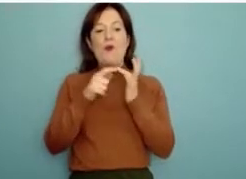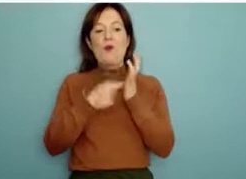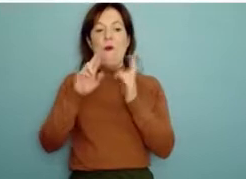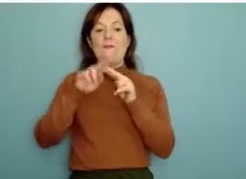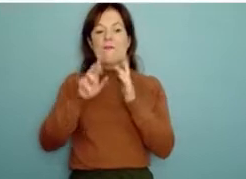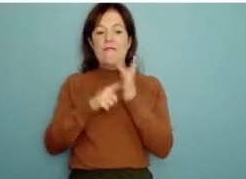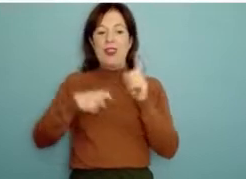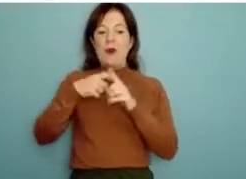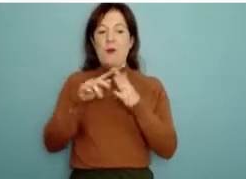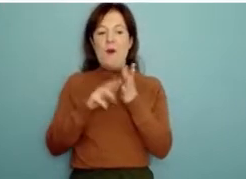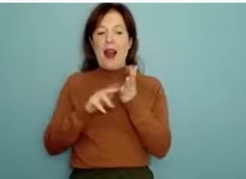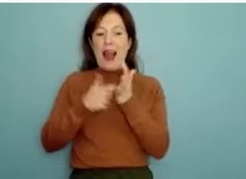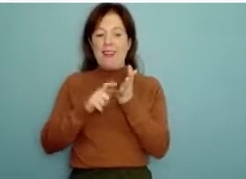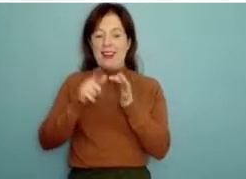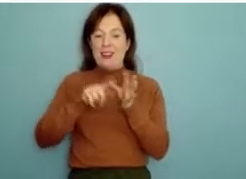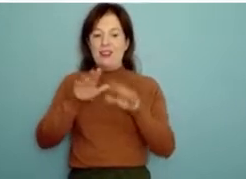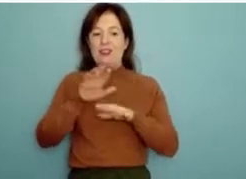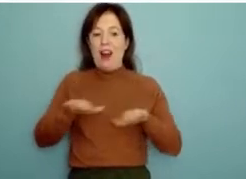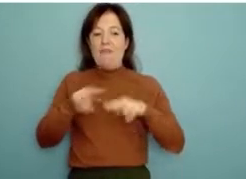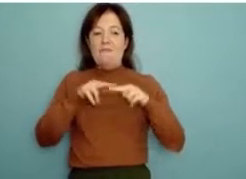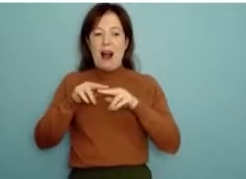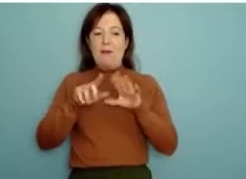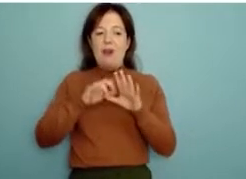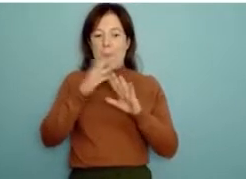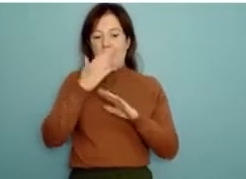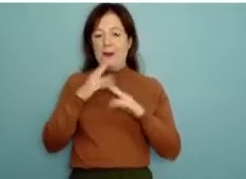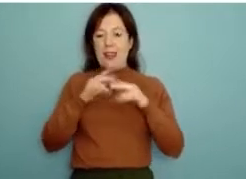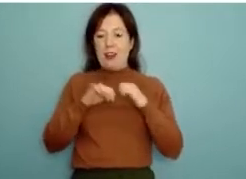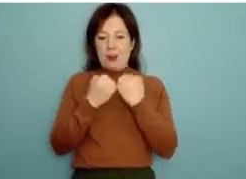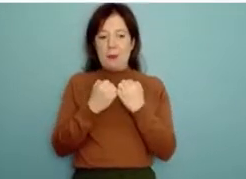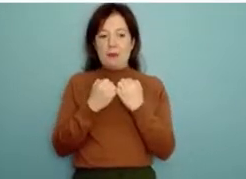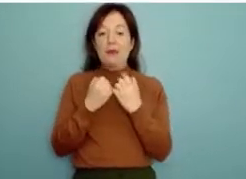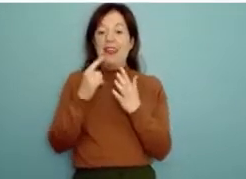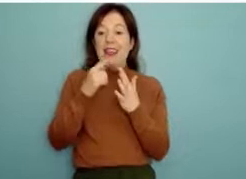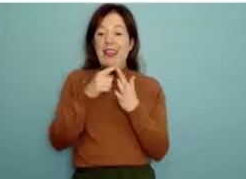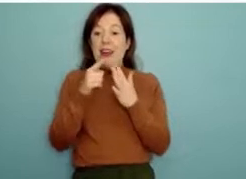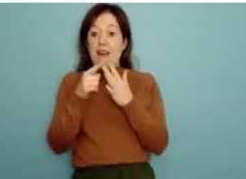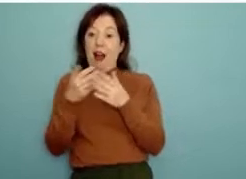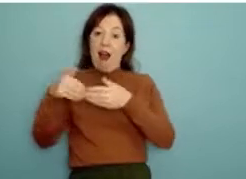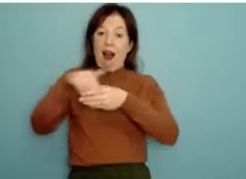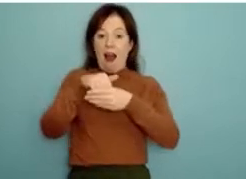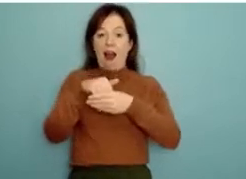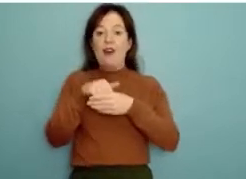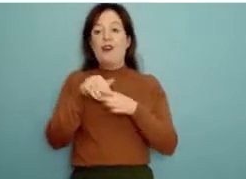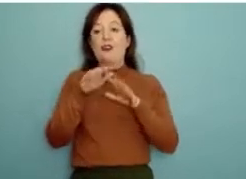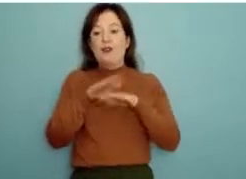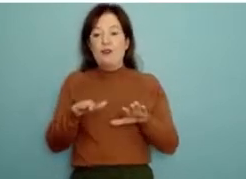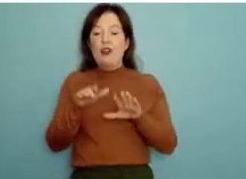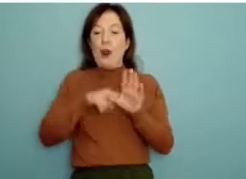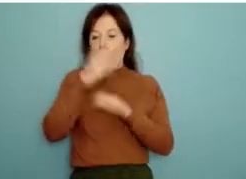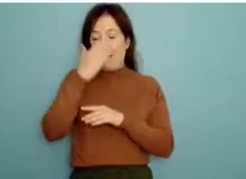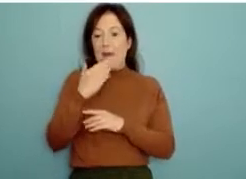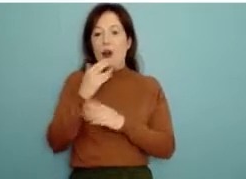from the East of England Clinical Network for NHS E&I and a children and young people's mental health advisor with Norfolk